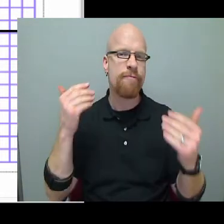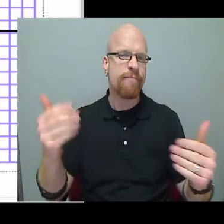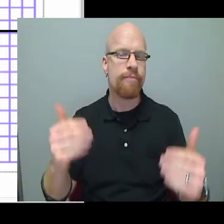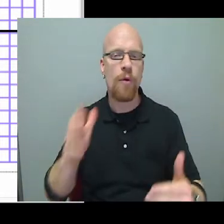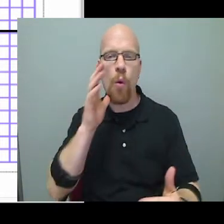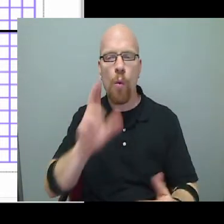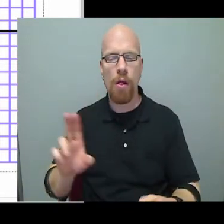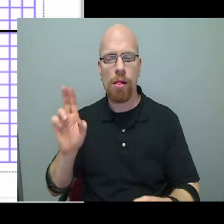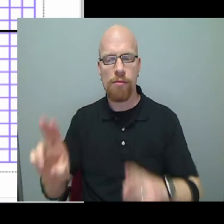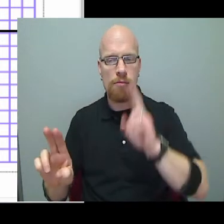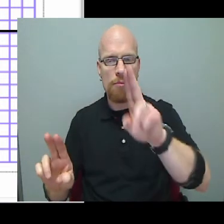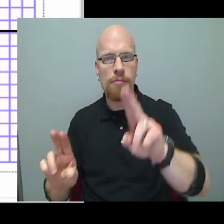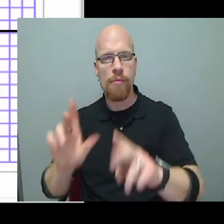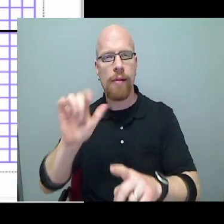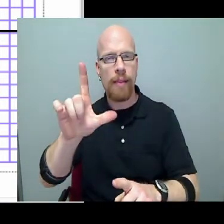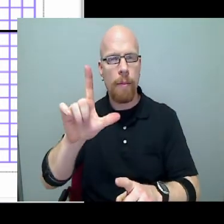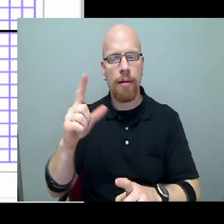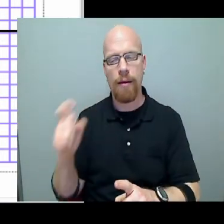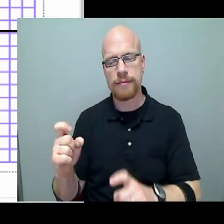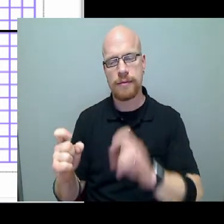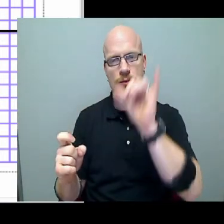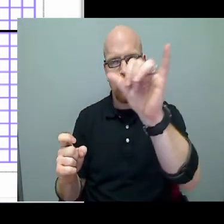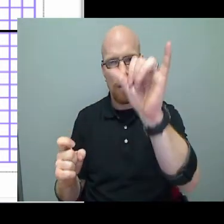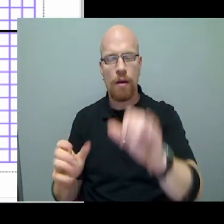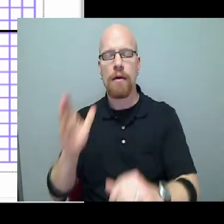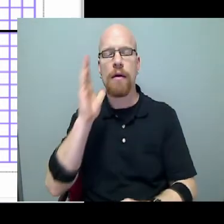First, I had to label my x and y axis and my scale.